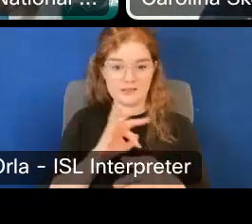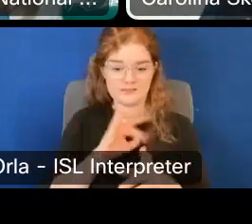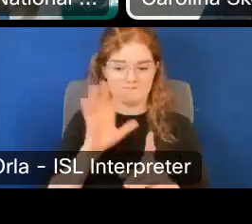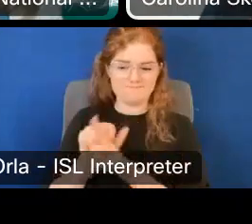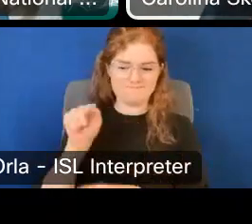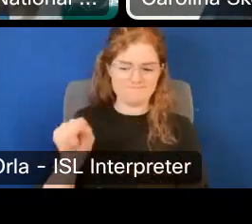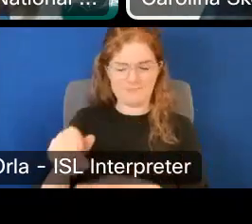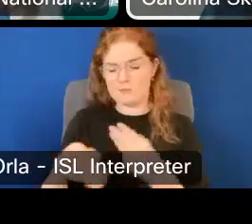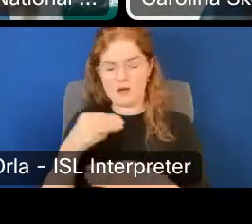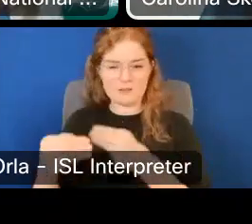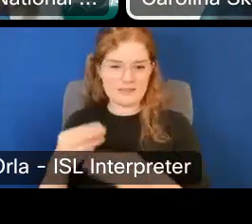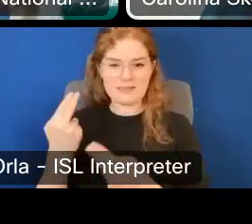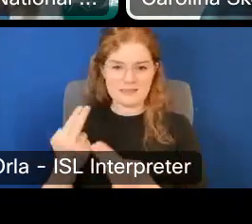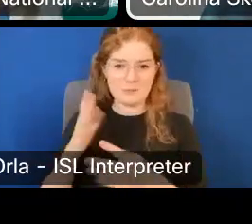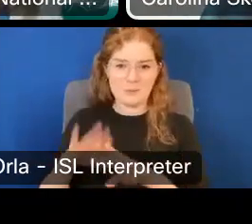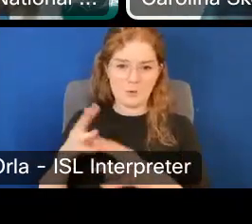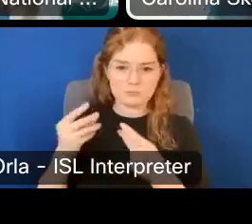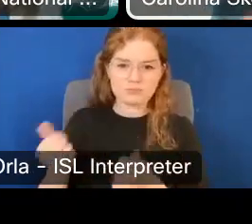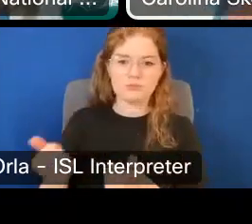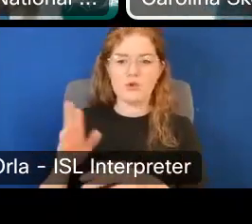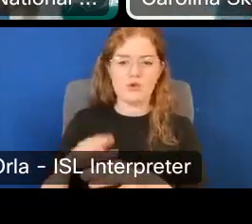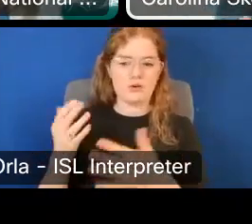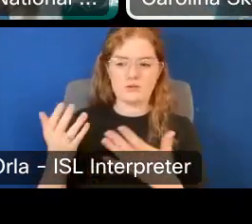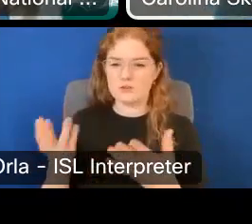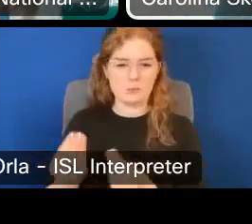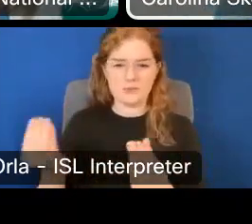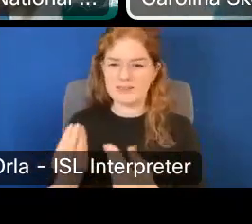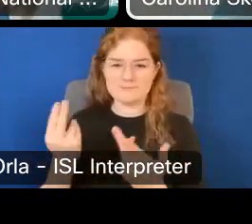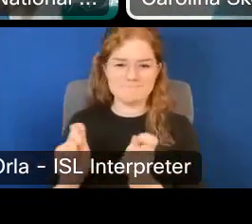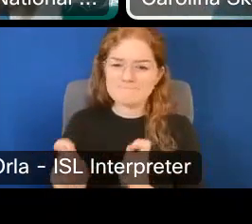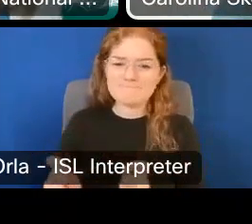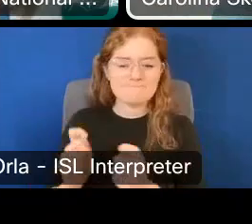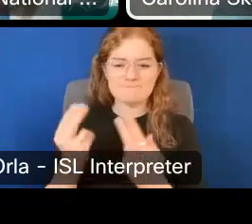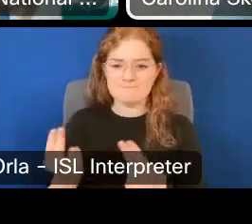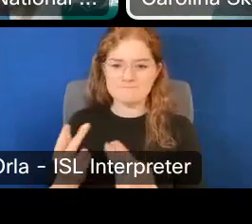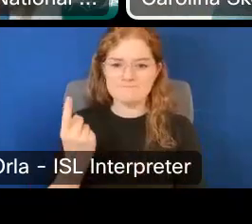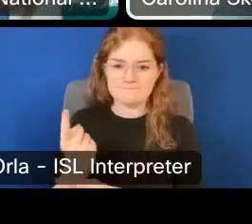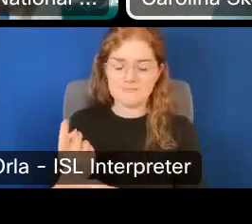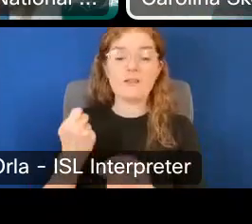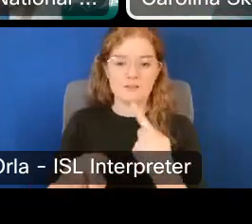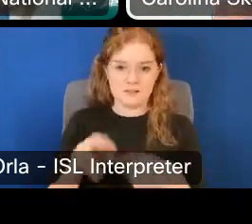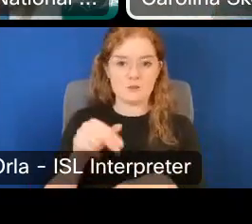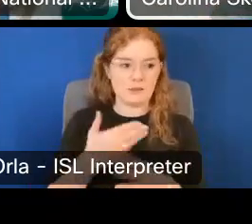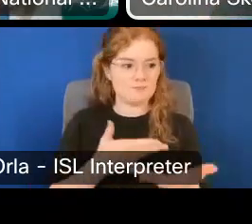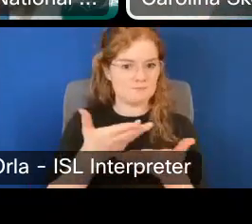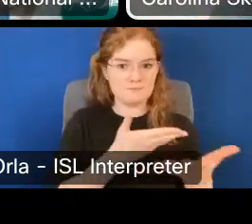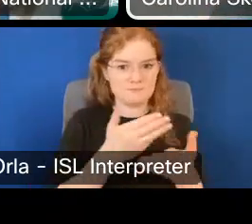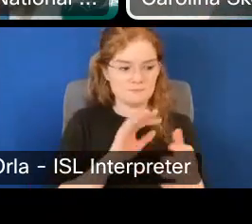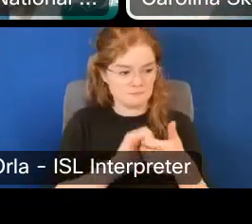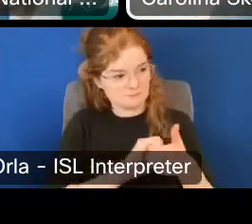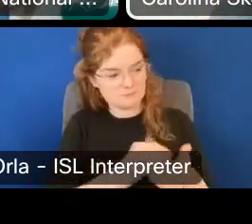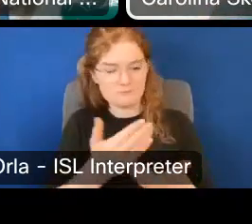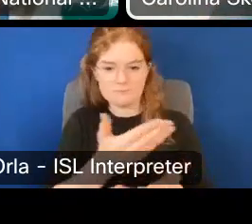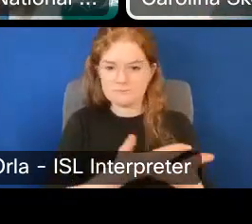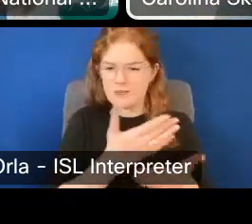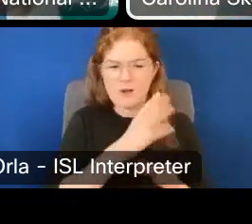like a process or something that can be more efficient or something that needs a bit of a tweak or a change. And then you can start to talk to your colleagues about it,